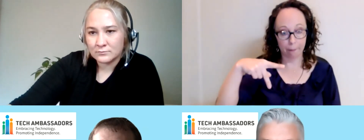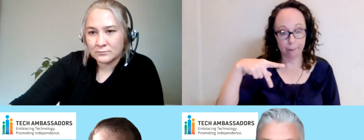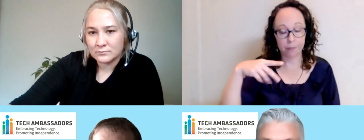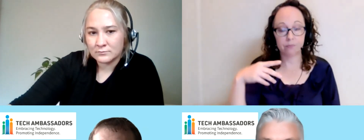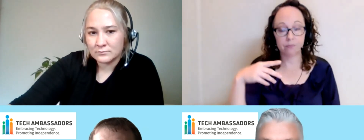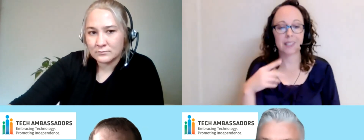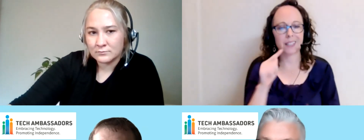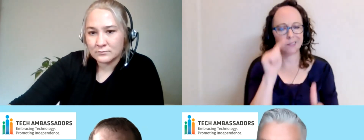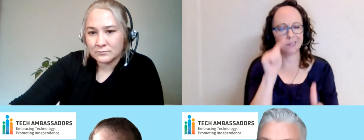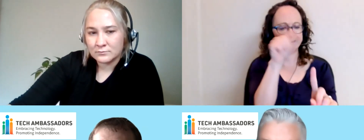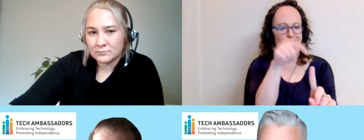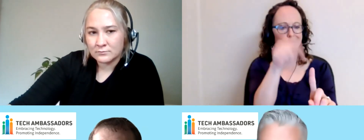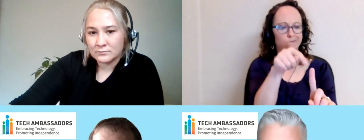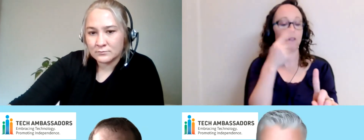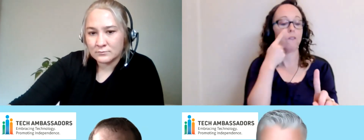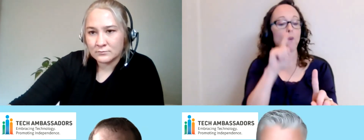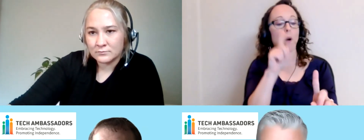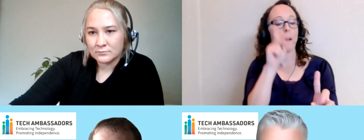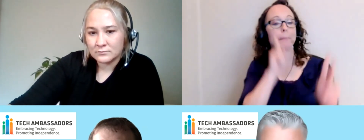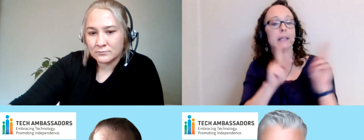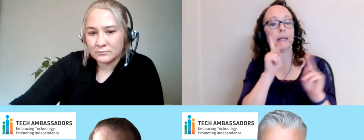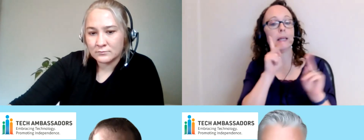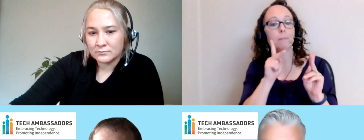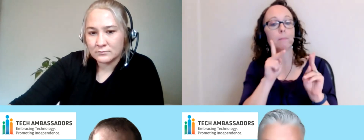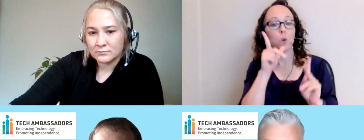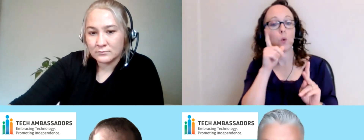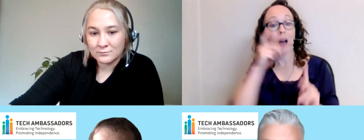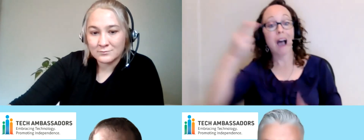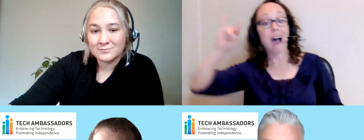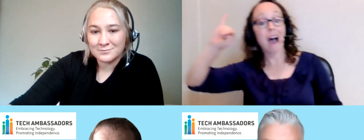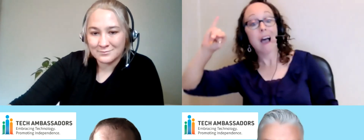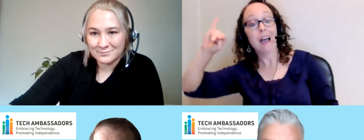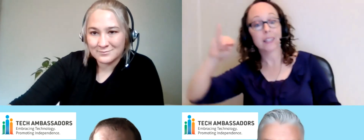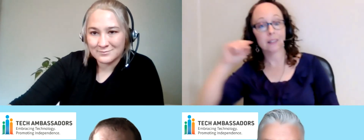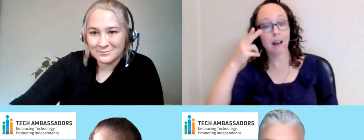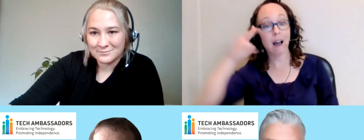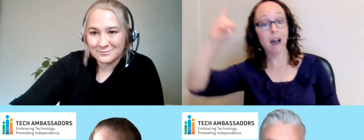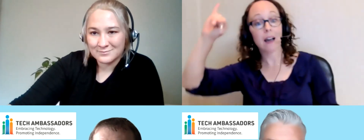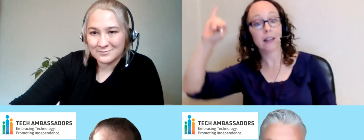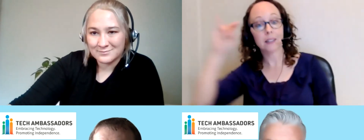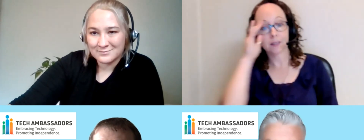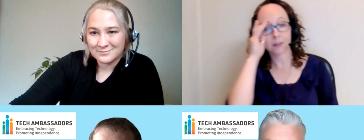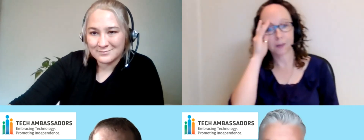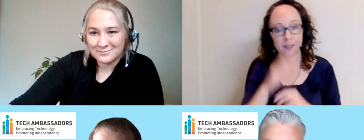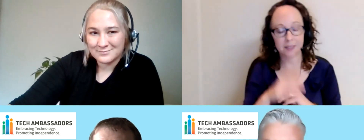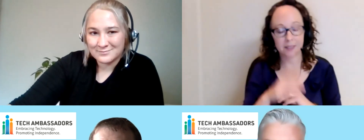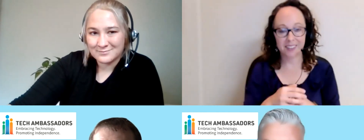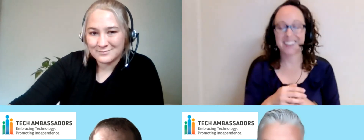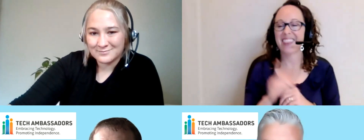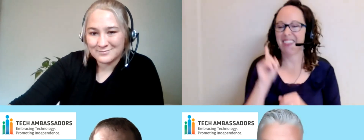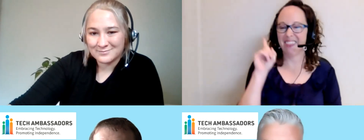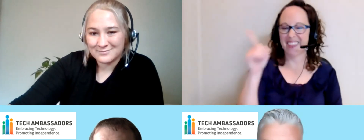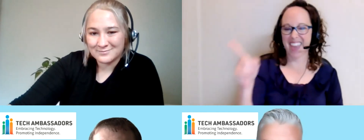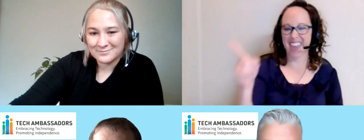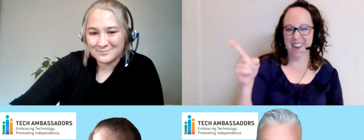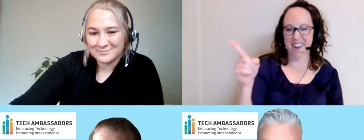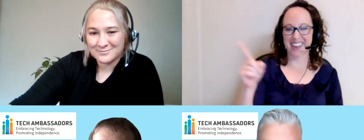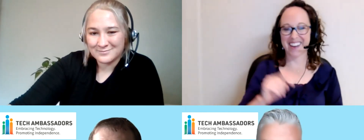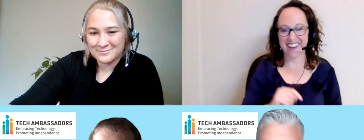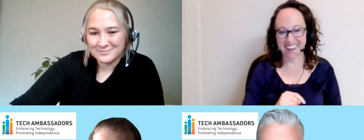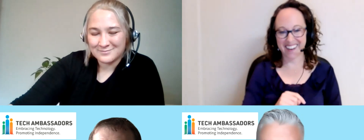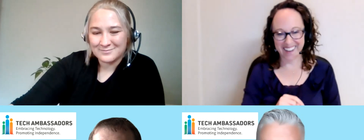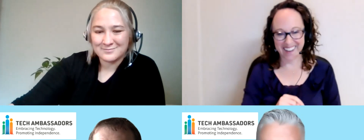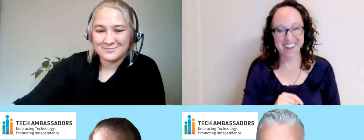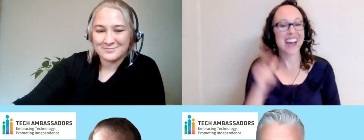people who have a unique speech pattern. Hi. There we go. We've at least got audio.